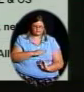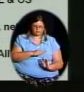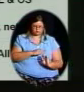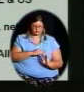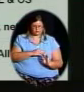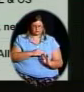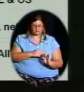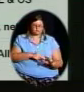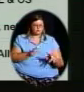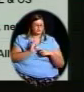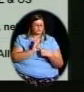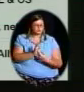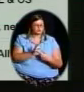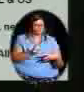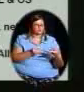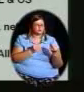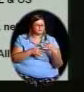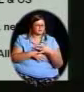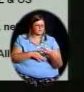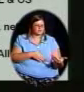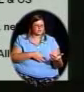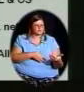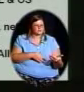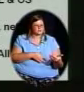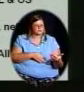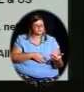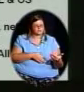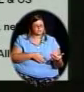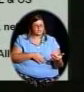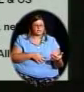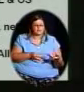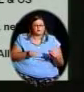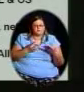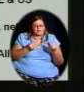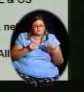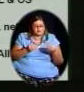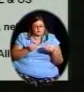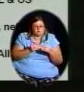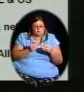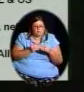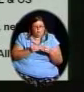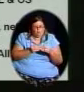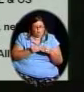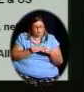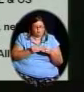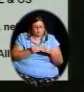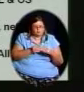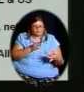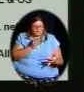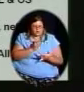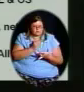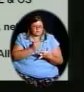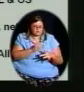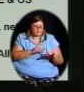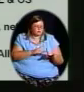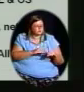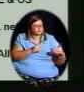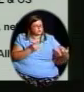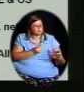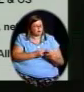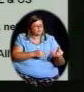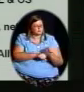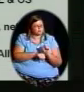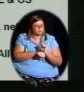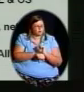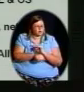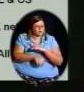So again, that just shows you the many things that, and there were many more, that our technology department, technology division has been working on this summer